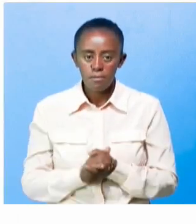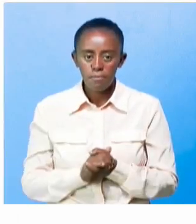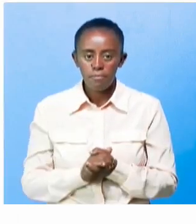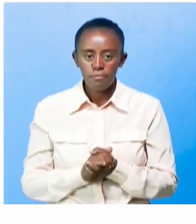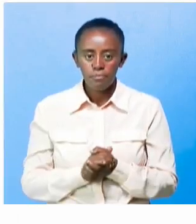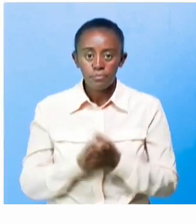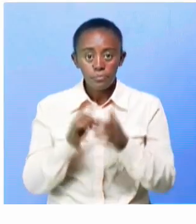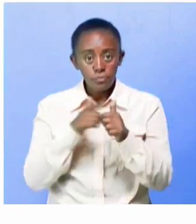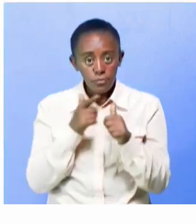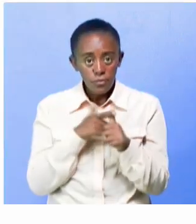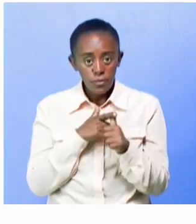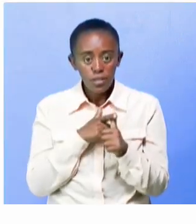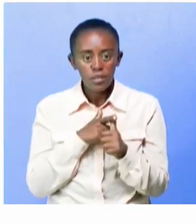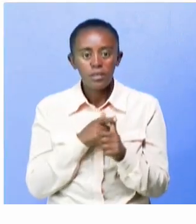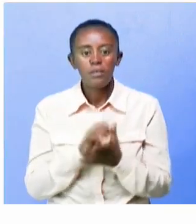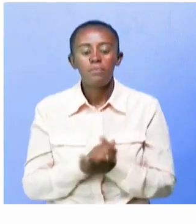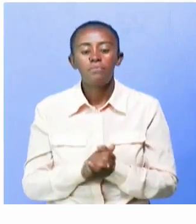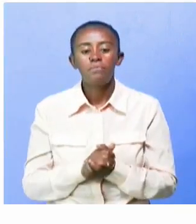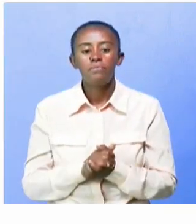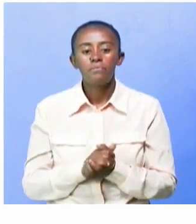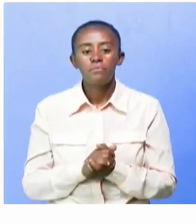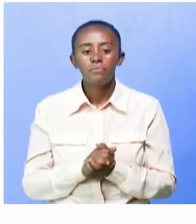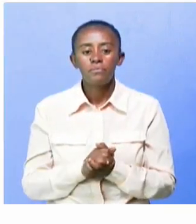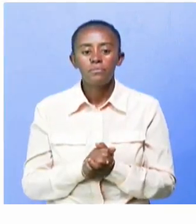The first one is